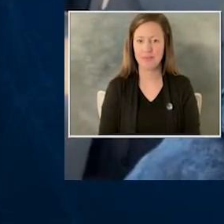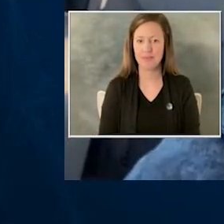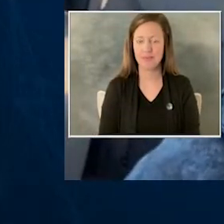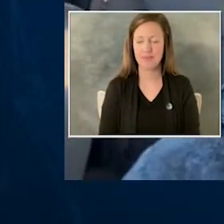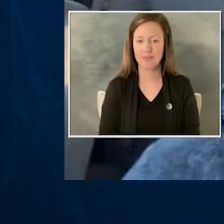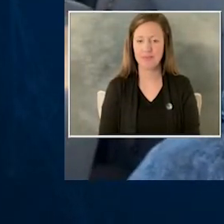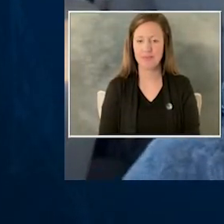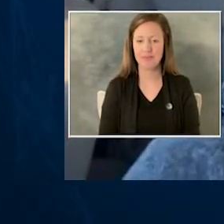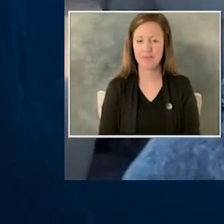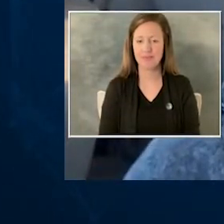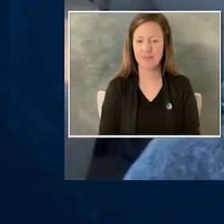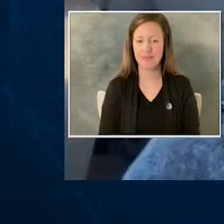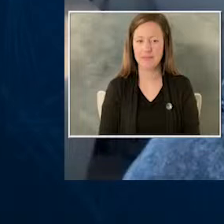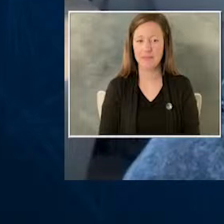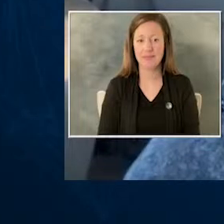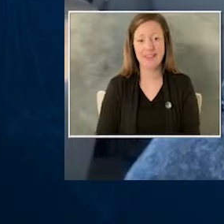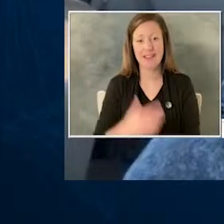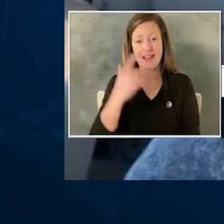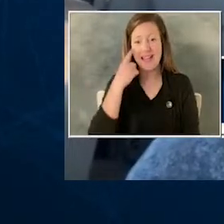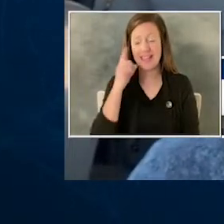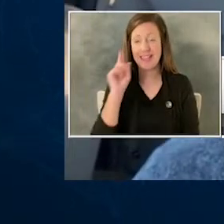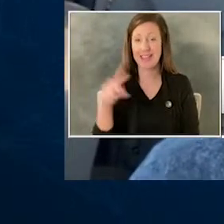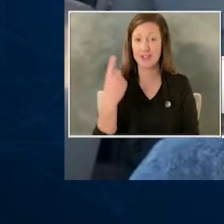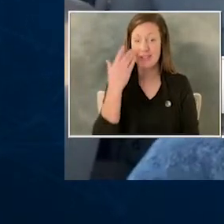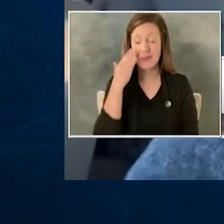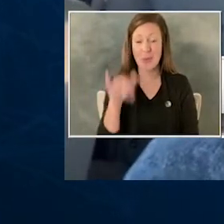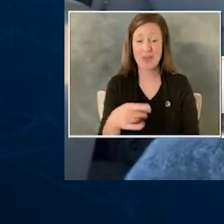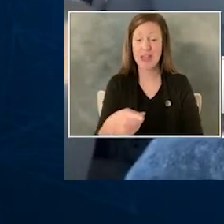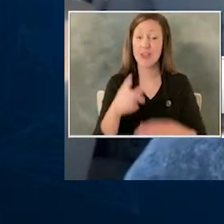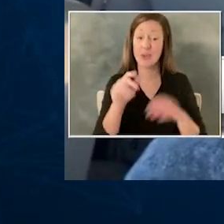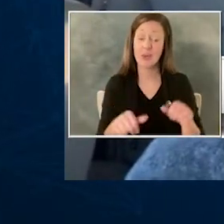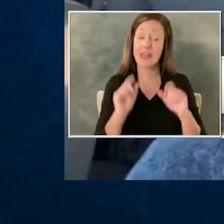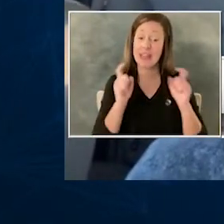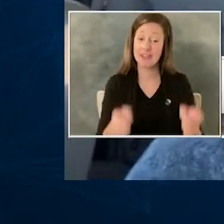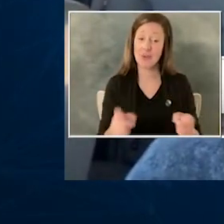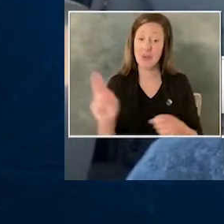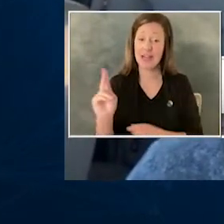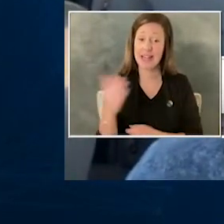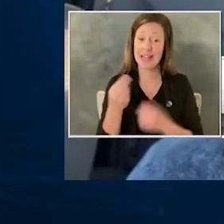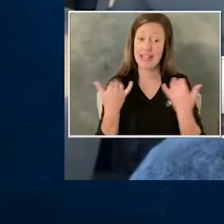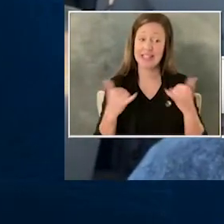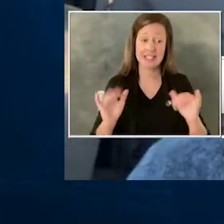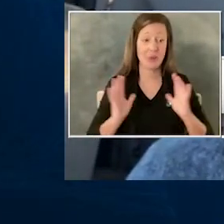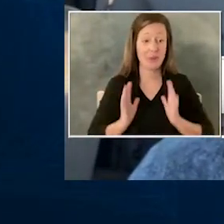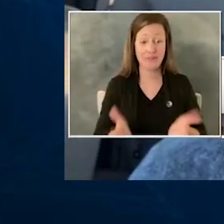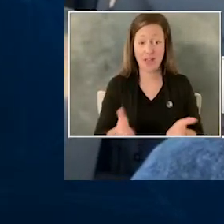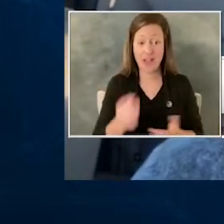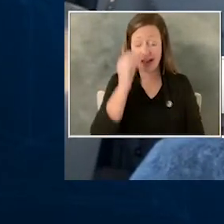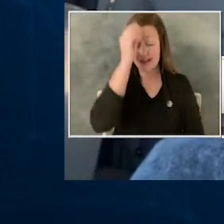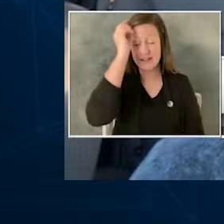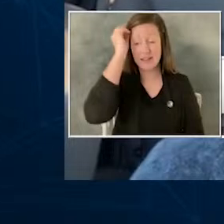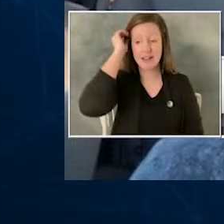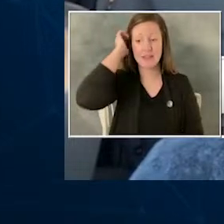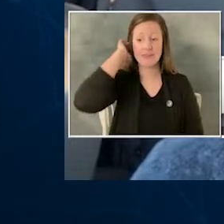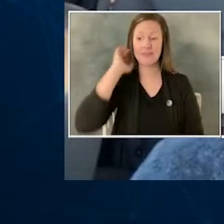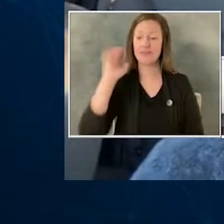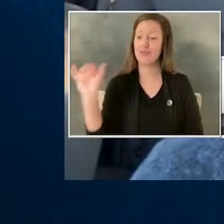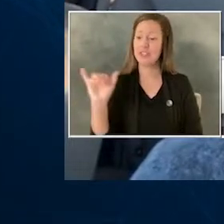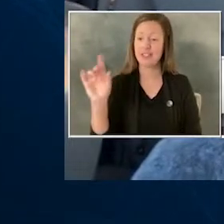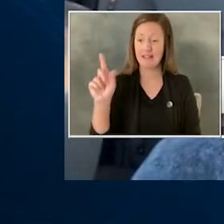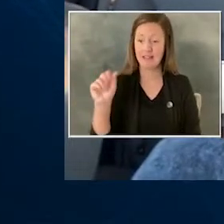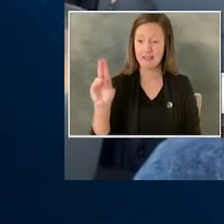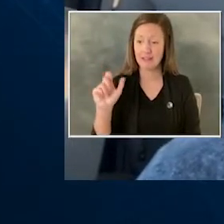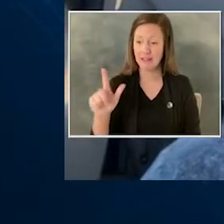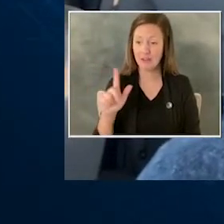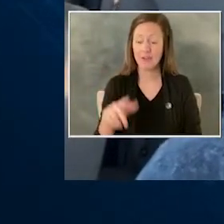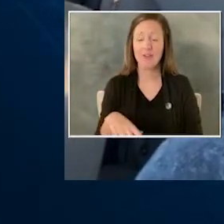I think just to know that you can donate a kidney and still be just fine. And just like Daniel did, it